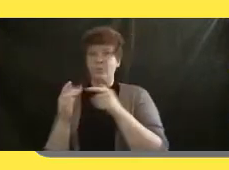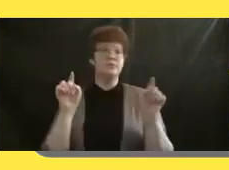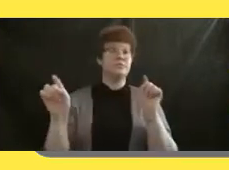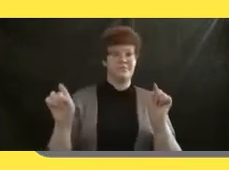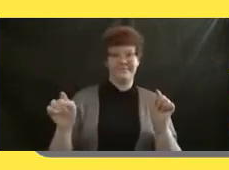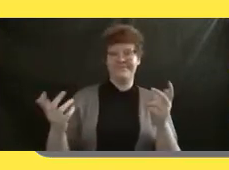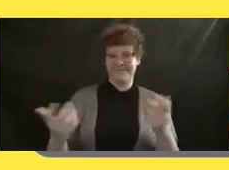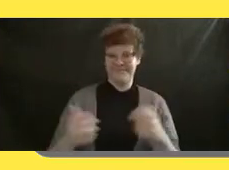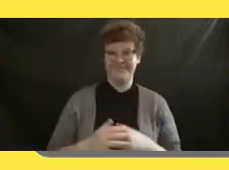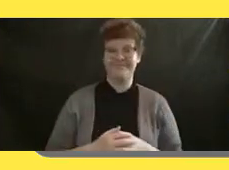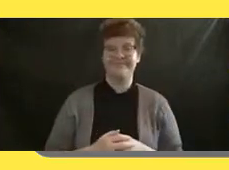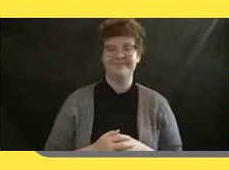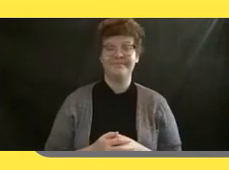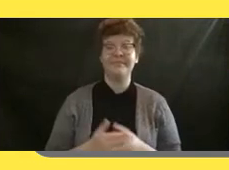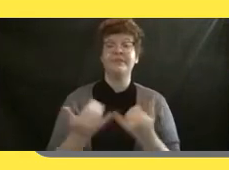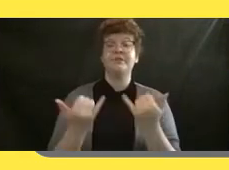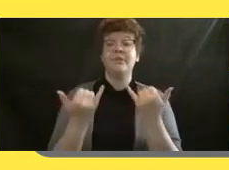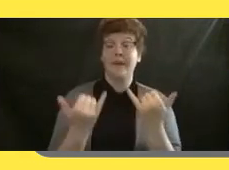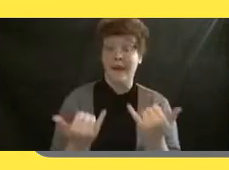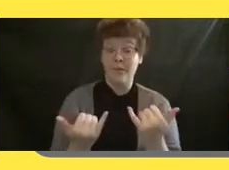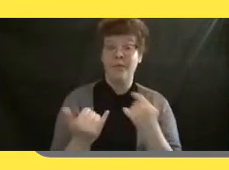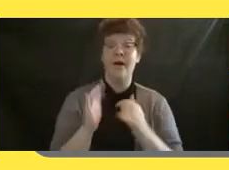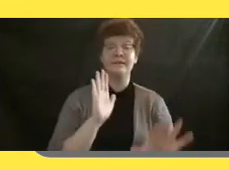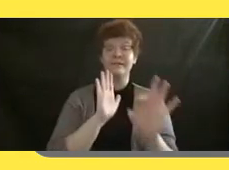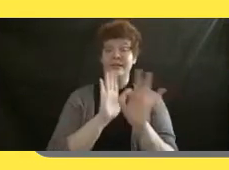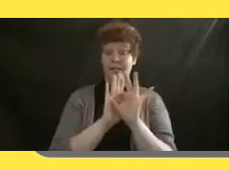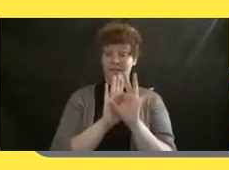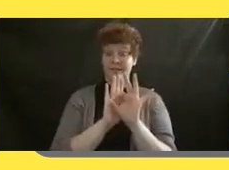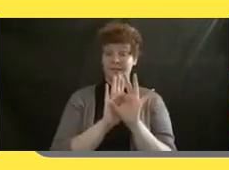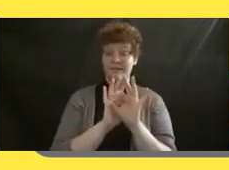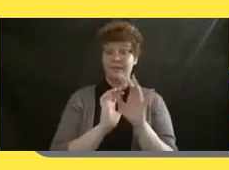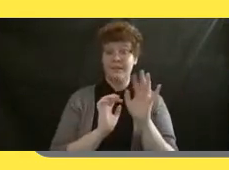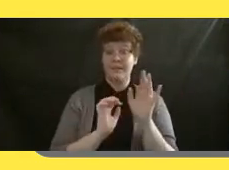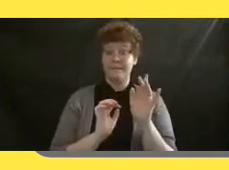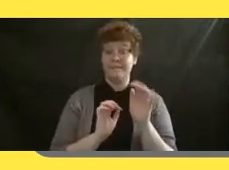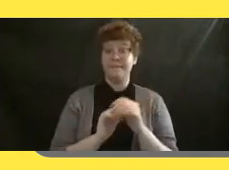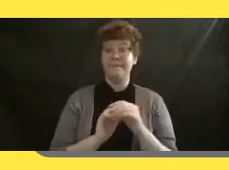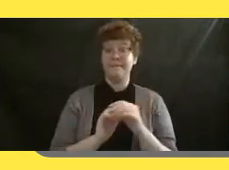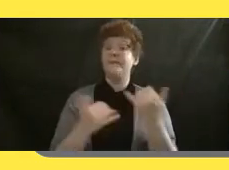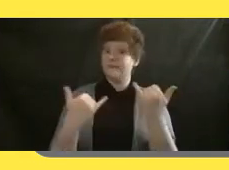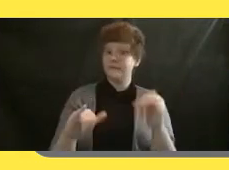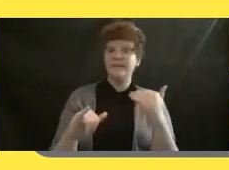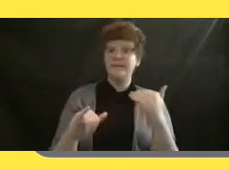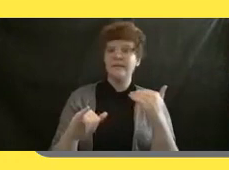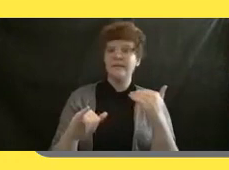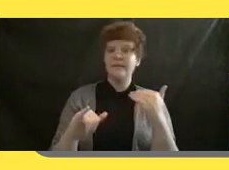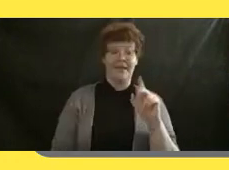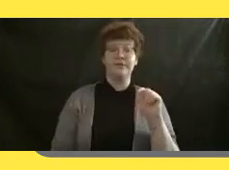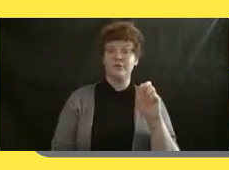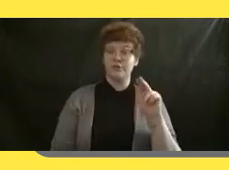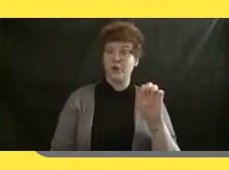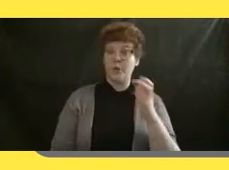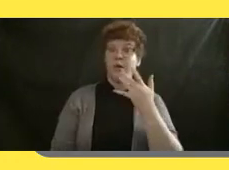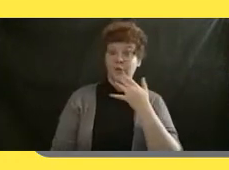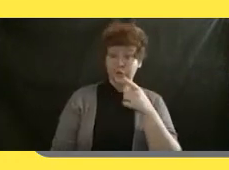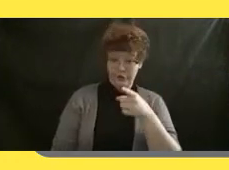And now when I select it and I go back, I still have my Pantone colors here, but when I go